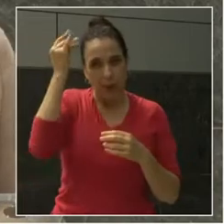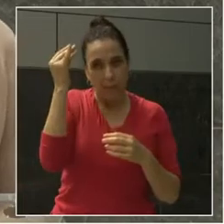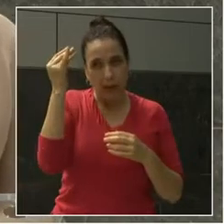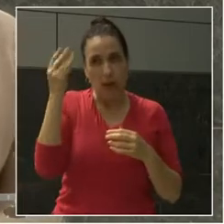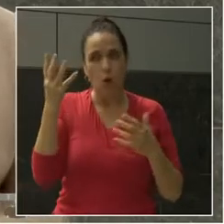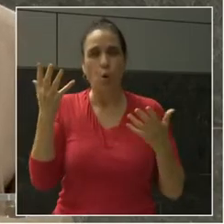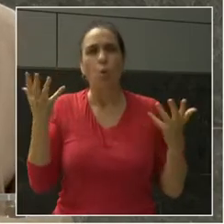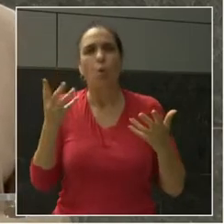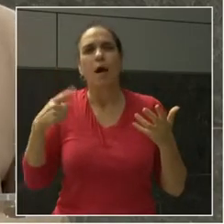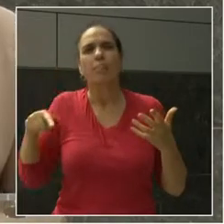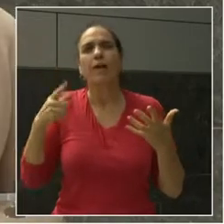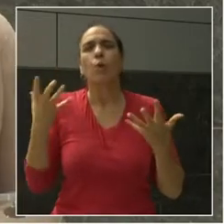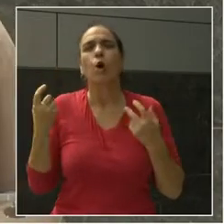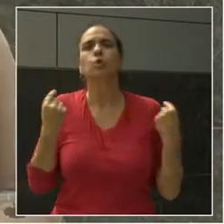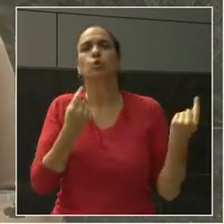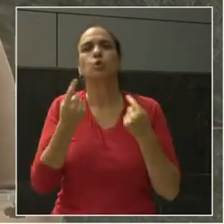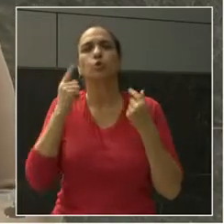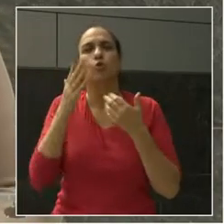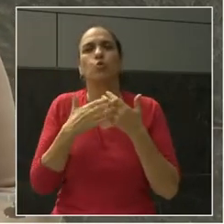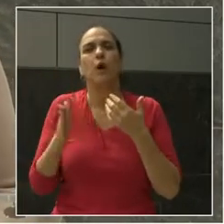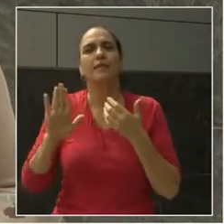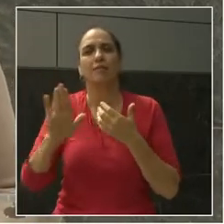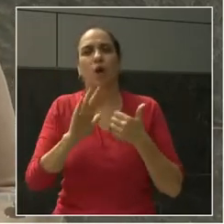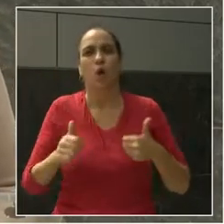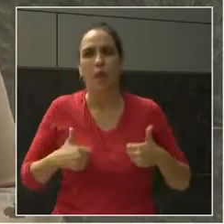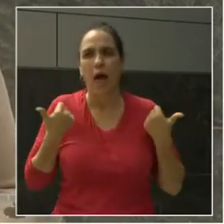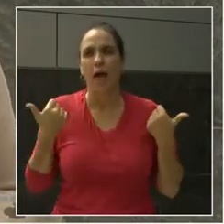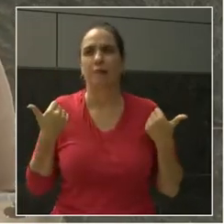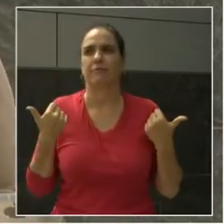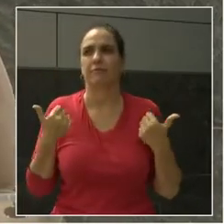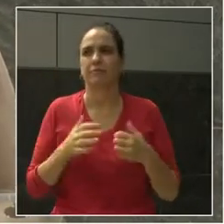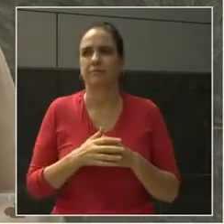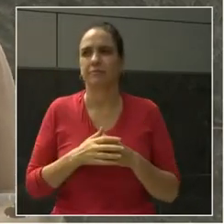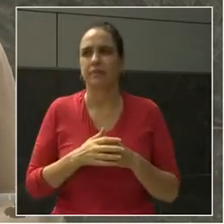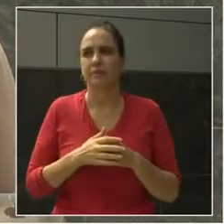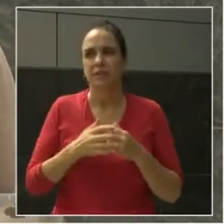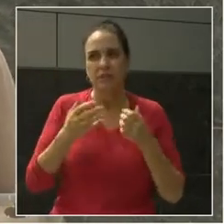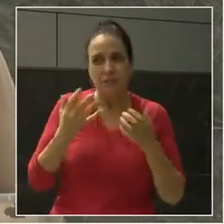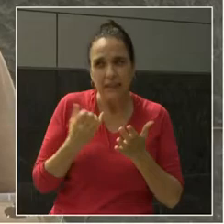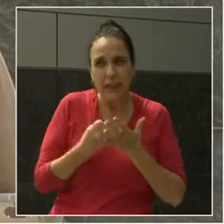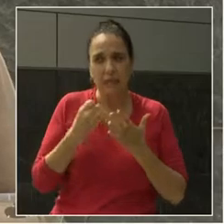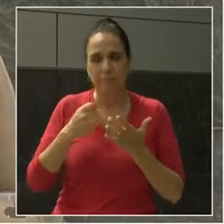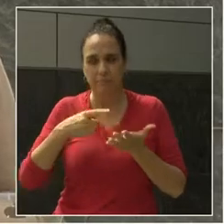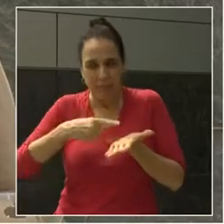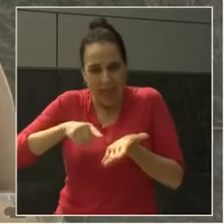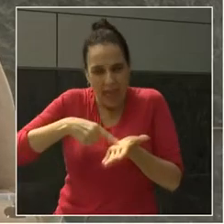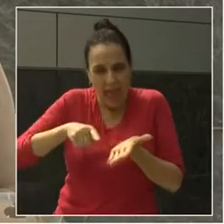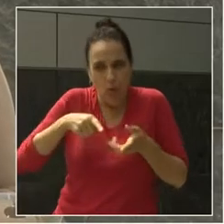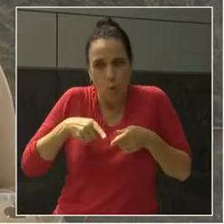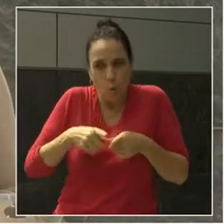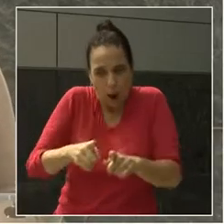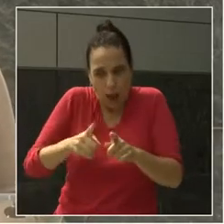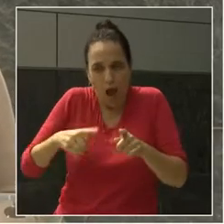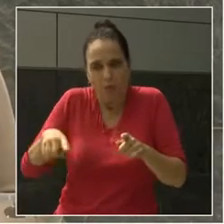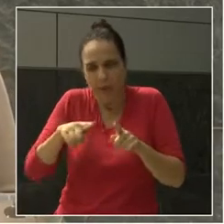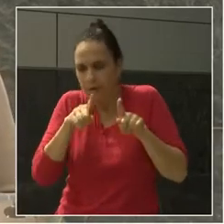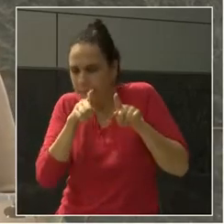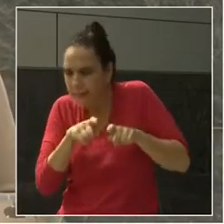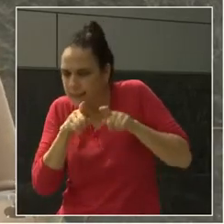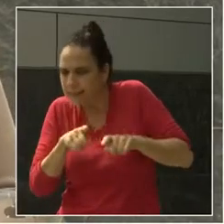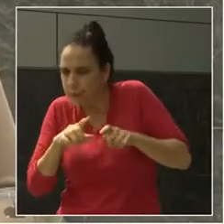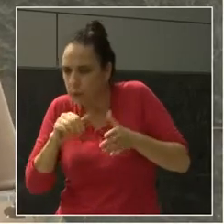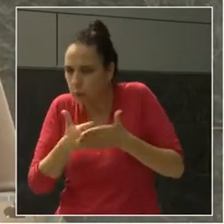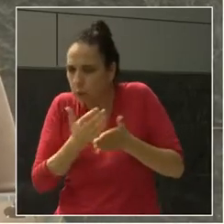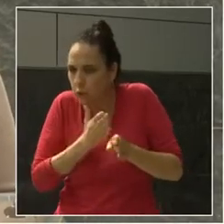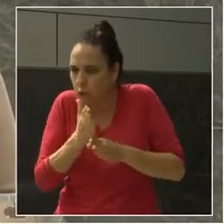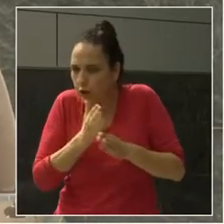do with the rest of their lives, to try it out, to get paid while doing it, while